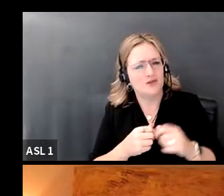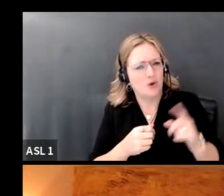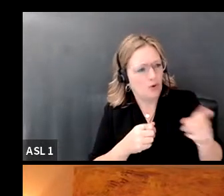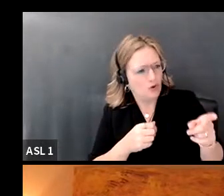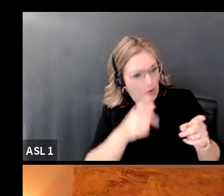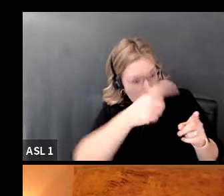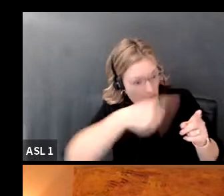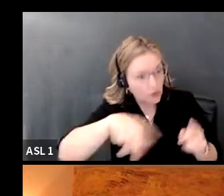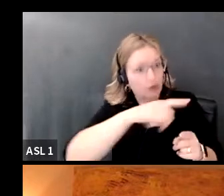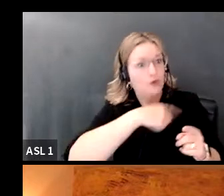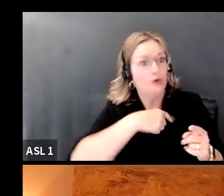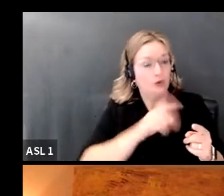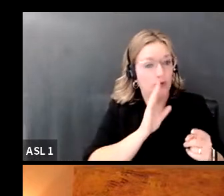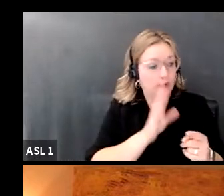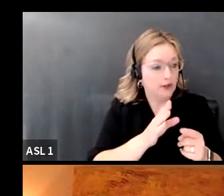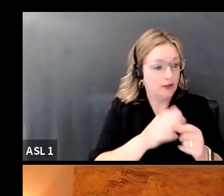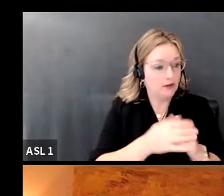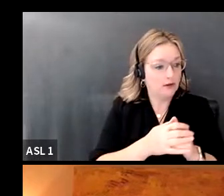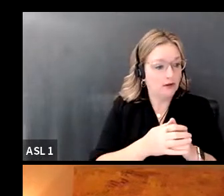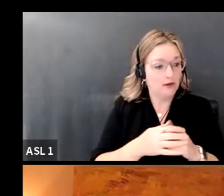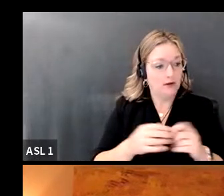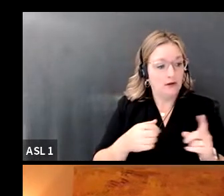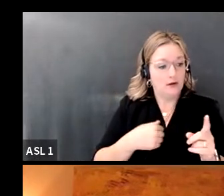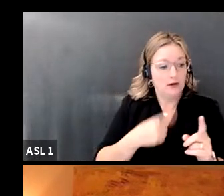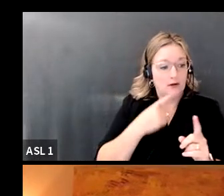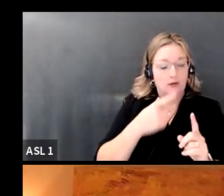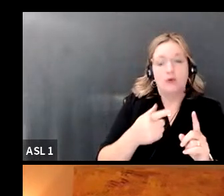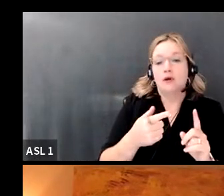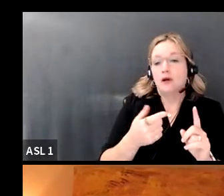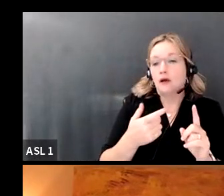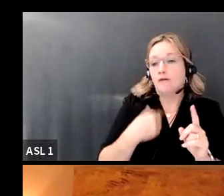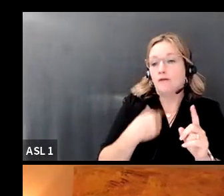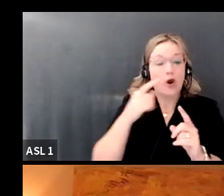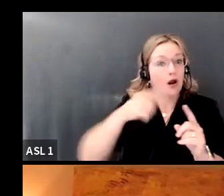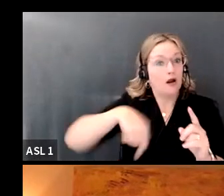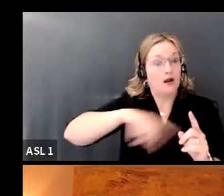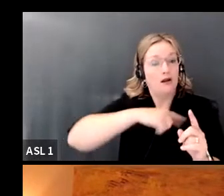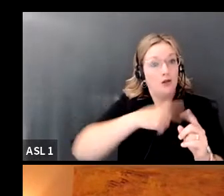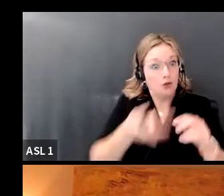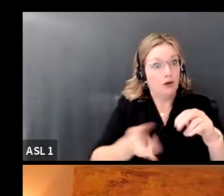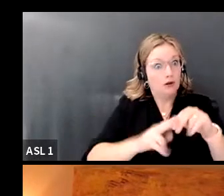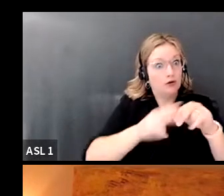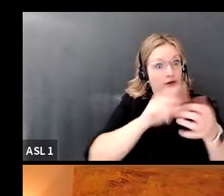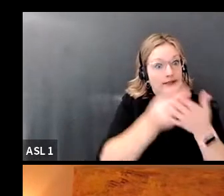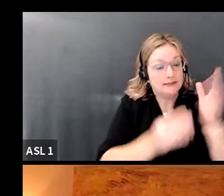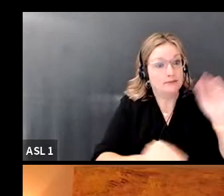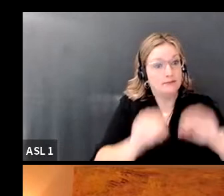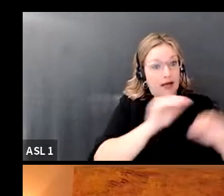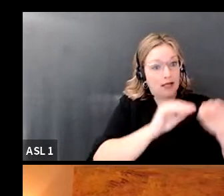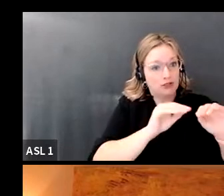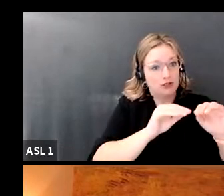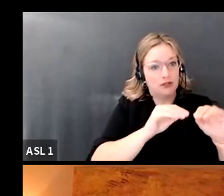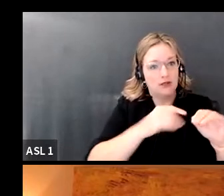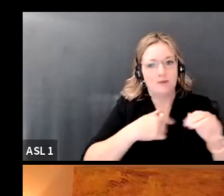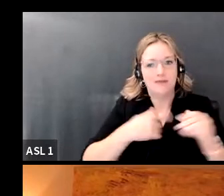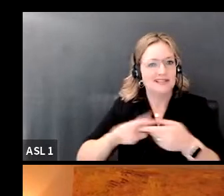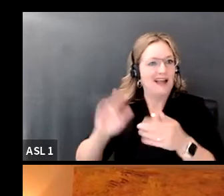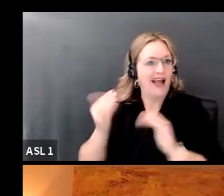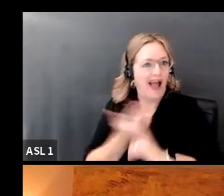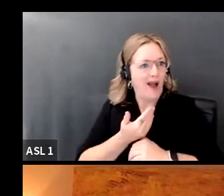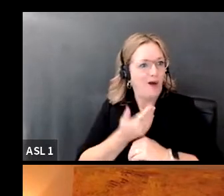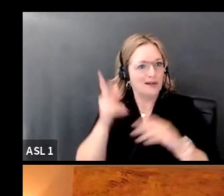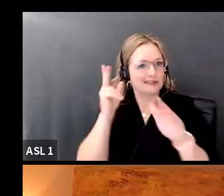provide these uh well-being services so if you guys are going to keep increasing the budget we're going to keep facing cuts on our